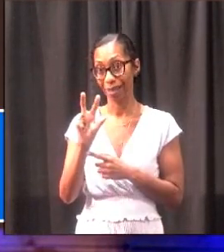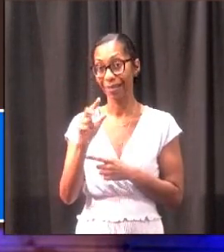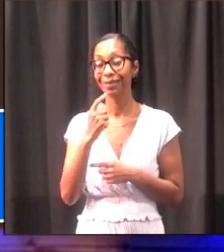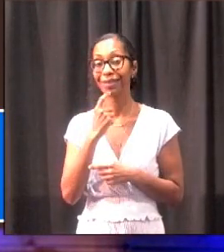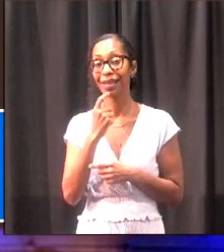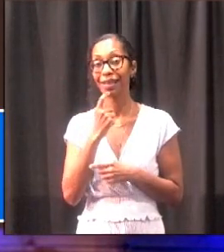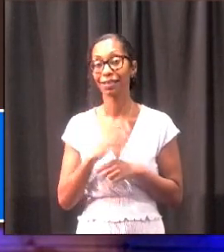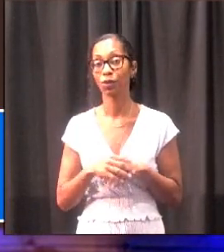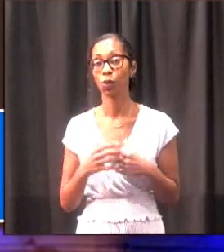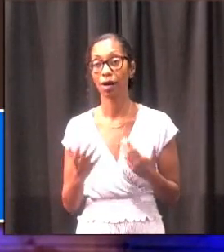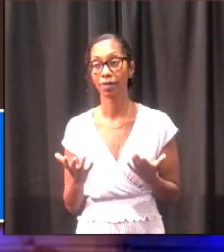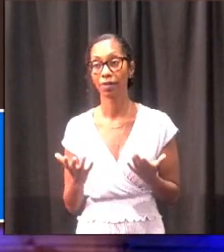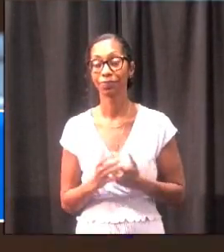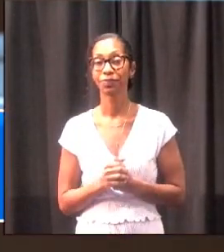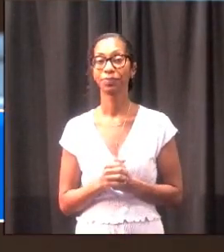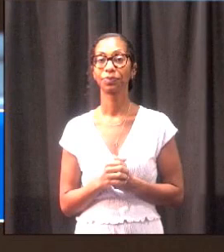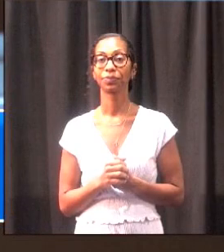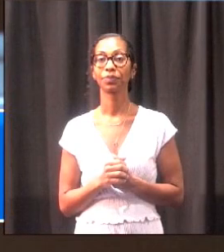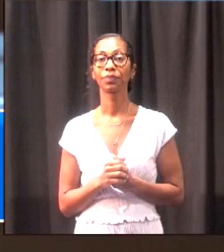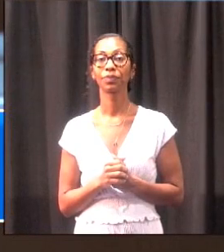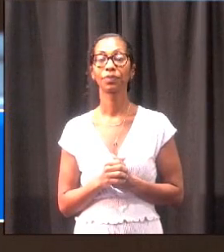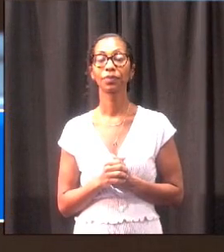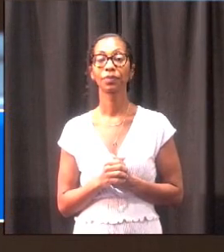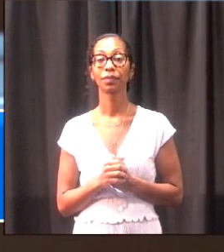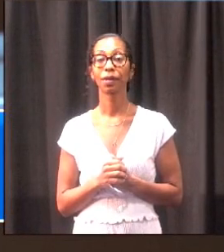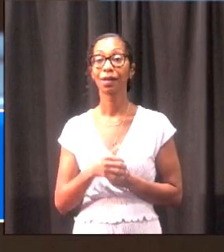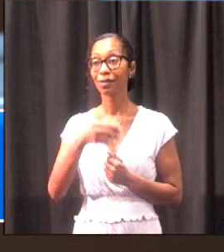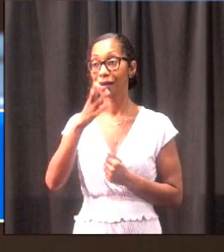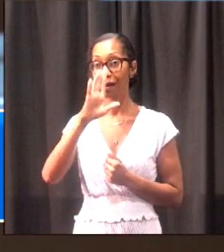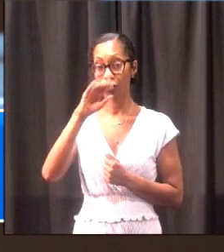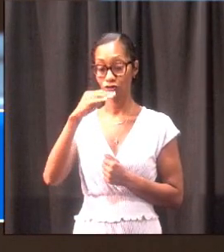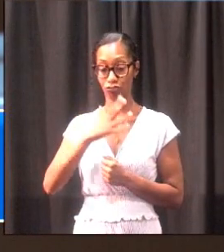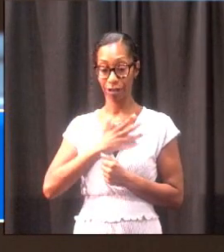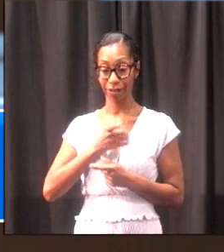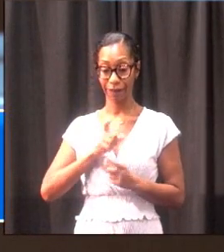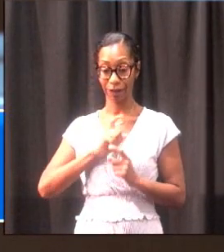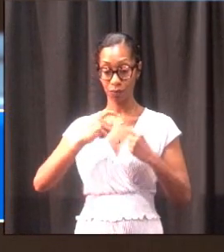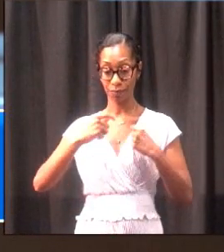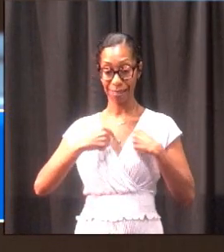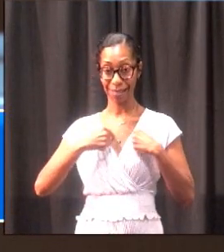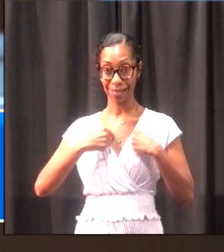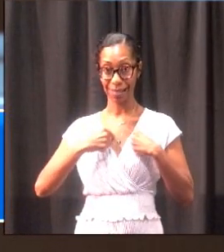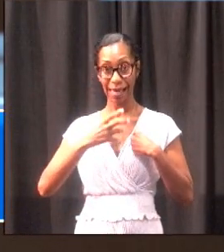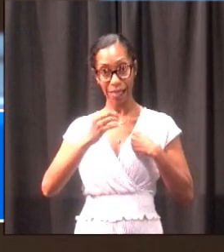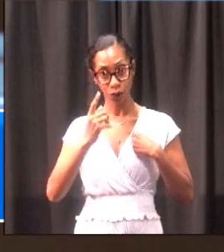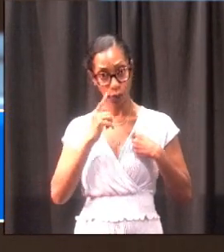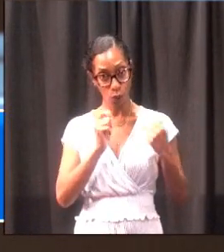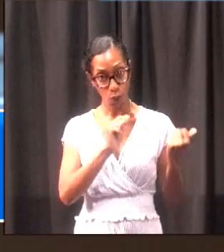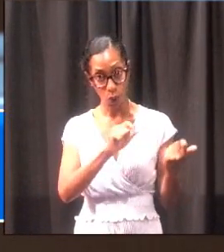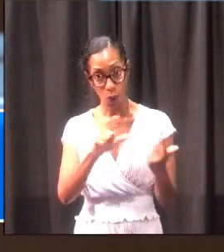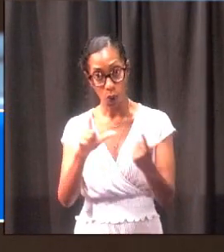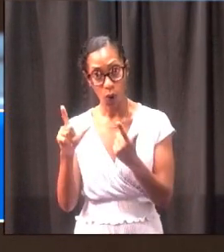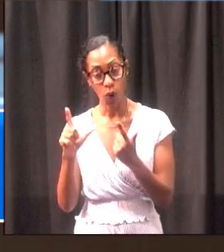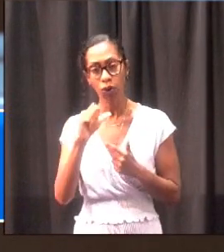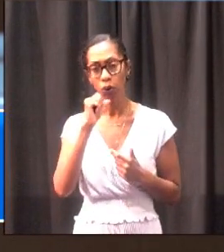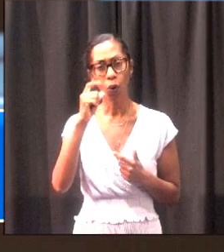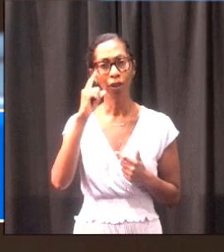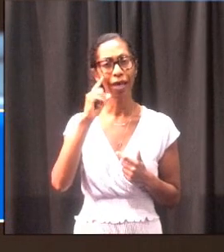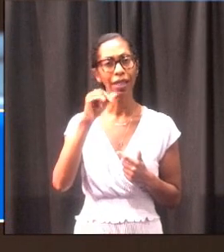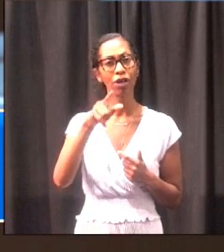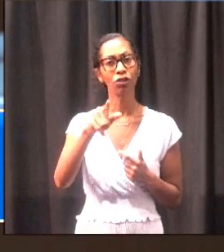through the grace given to me, to everyone who is among you, not to think of himself more highly than he ought to